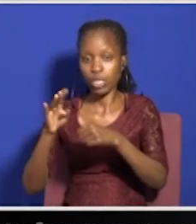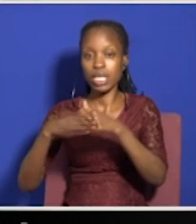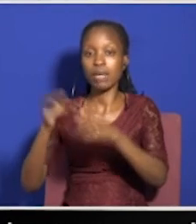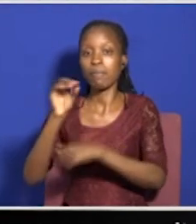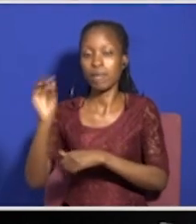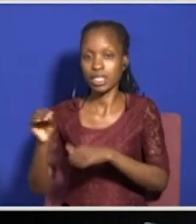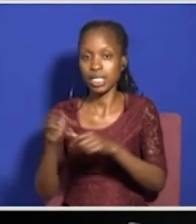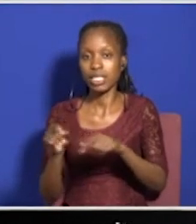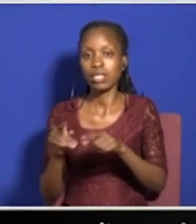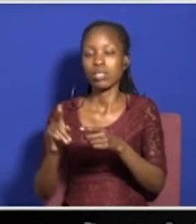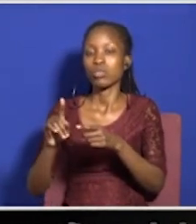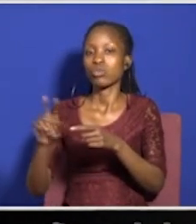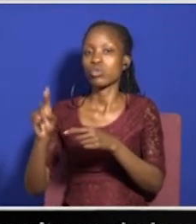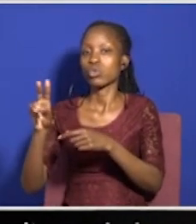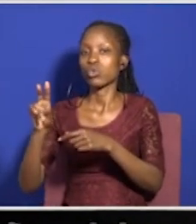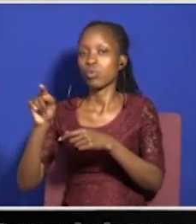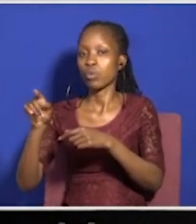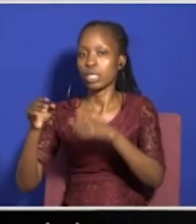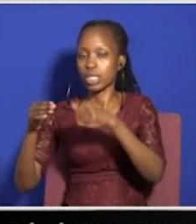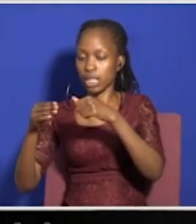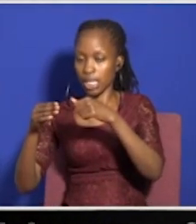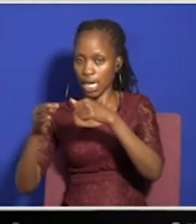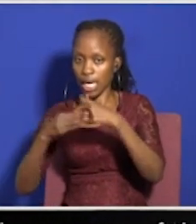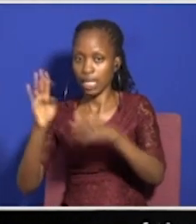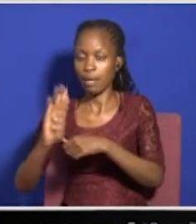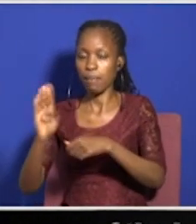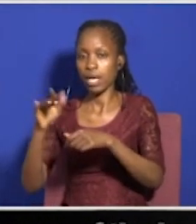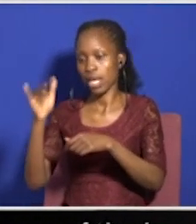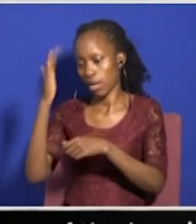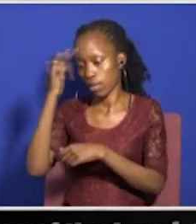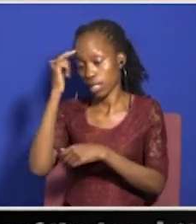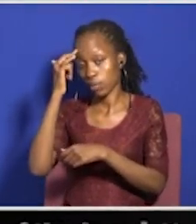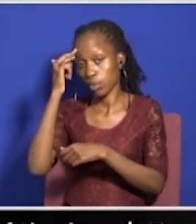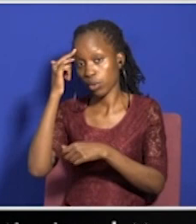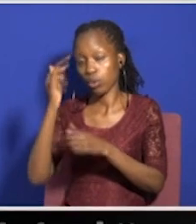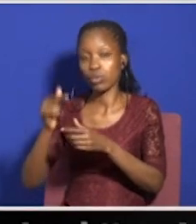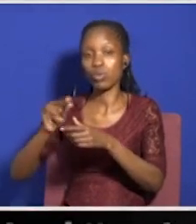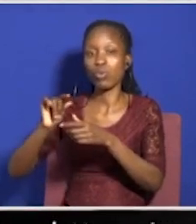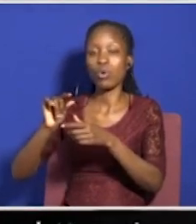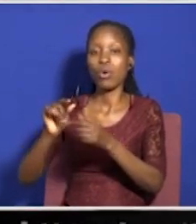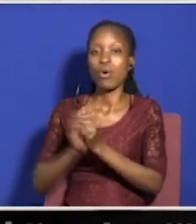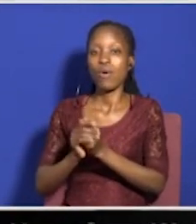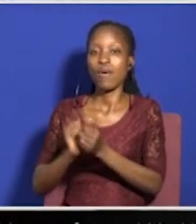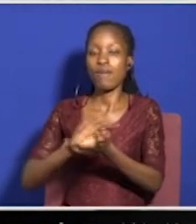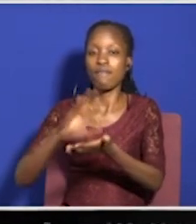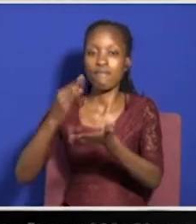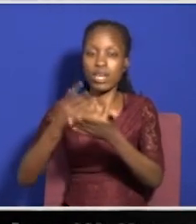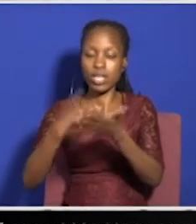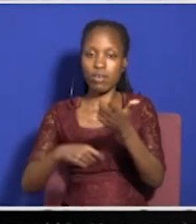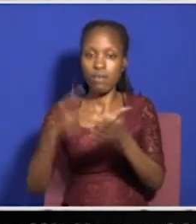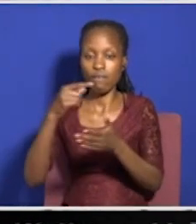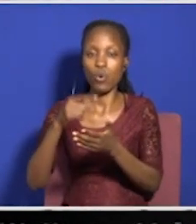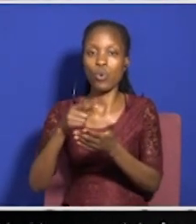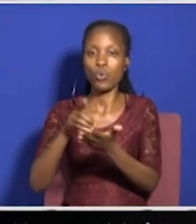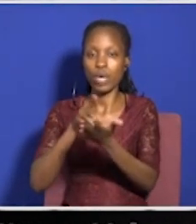38.9% to 2.8 billion shillings. This was mainly driven by the general increase in funding costs for deposits and